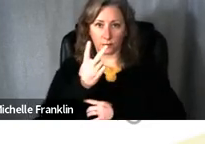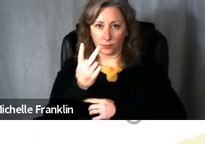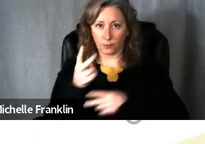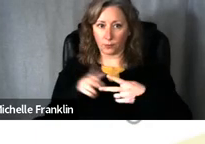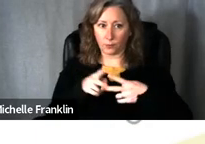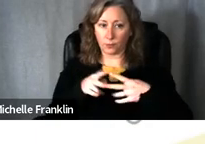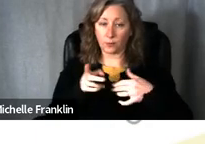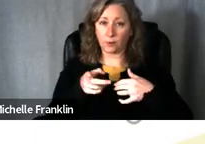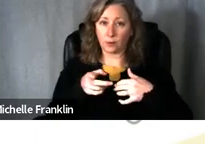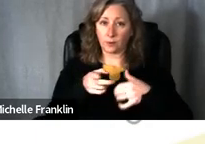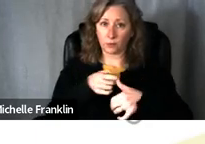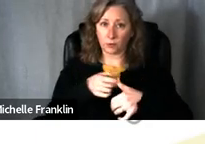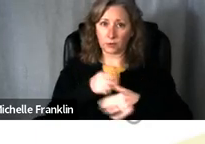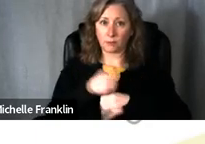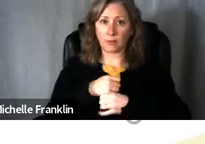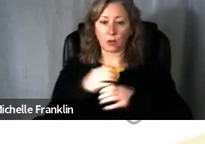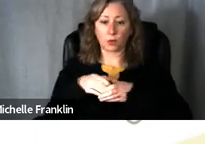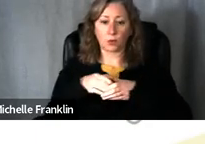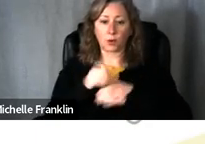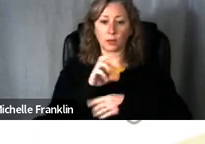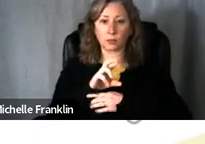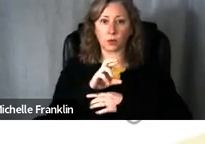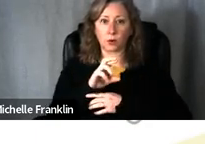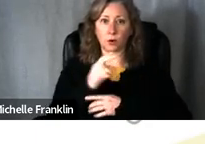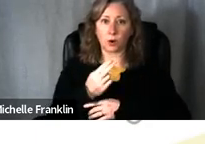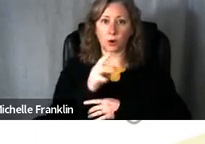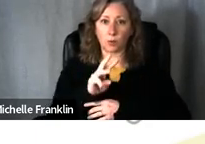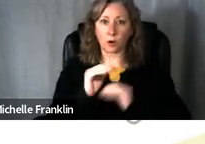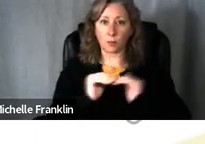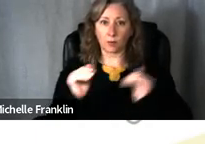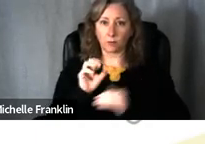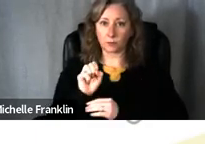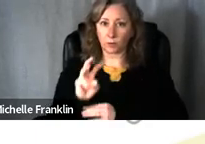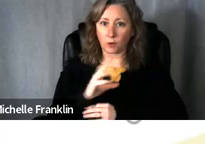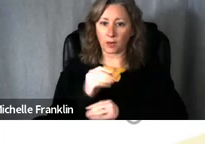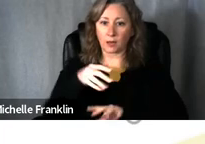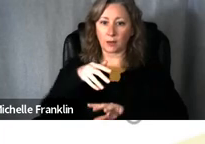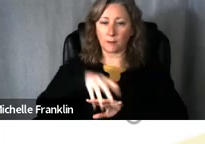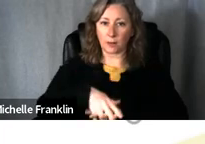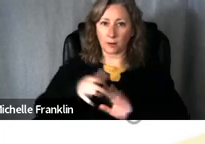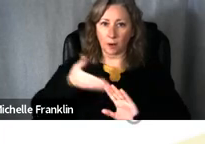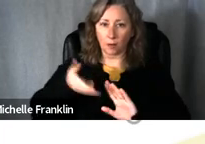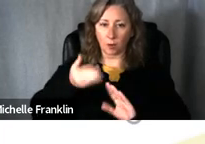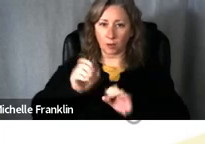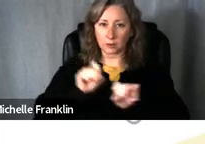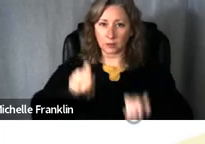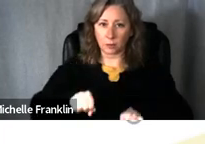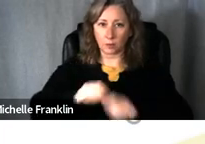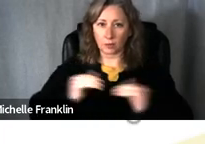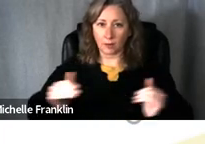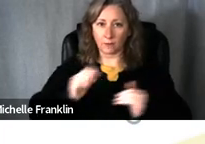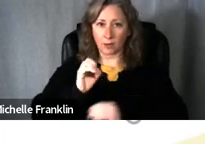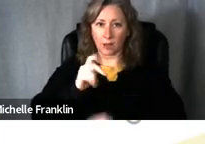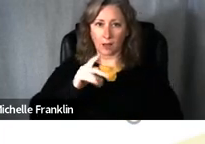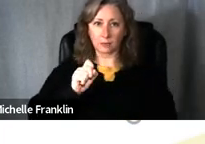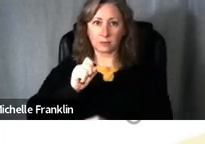The first, making core XR hardware, platform software, and embedded operating system level apps accessible.